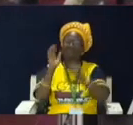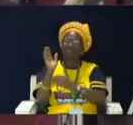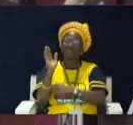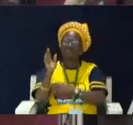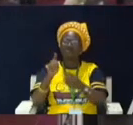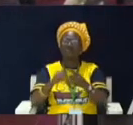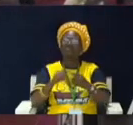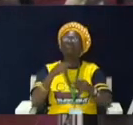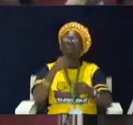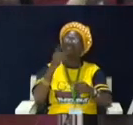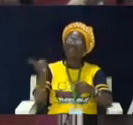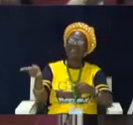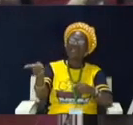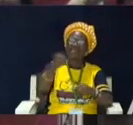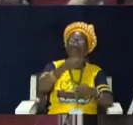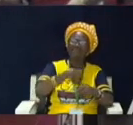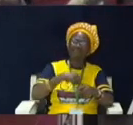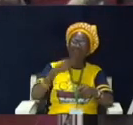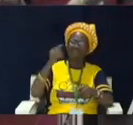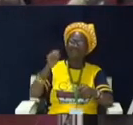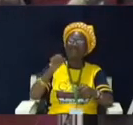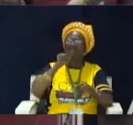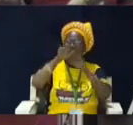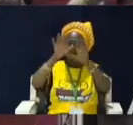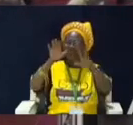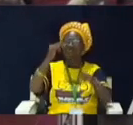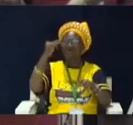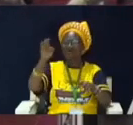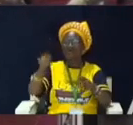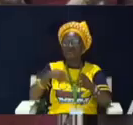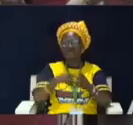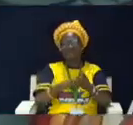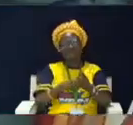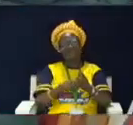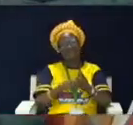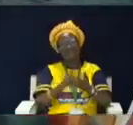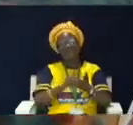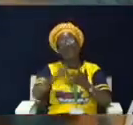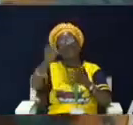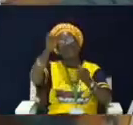the blessings of this weekend, they are going to last you forever.